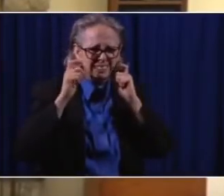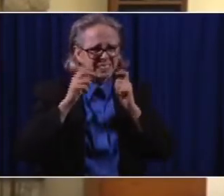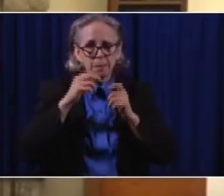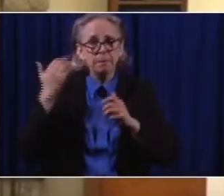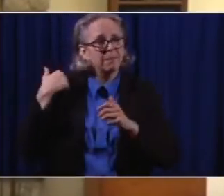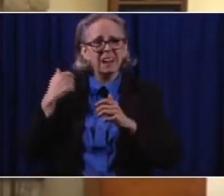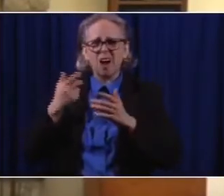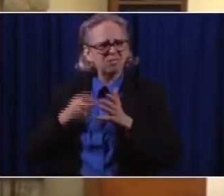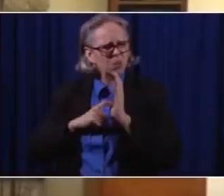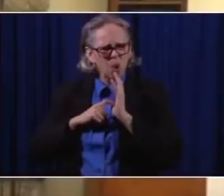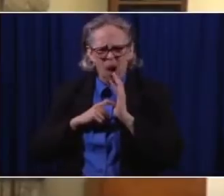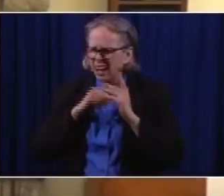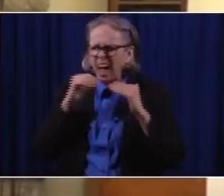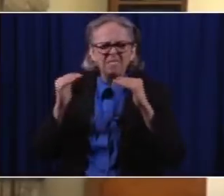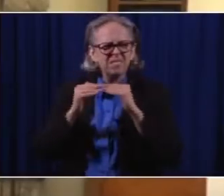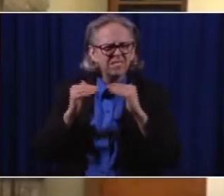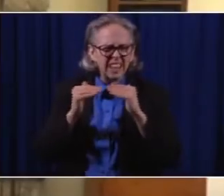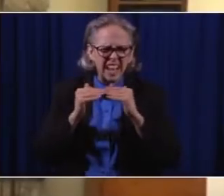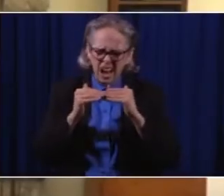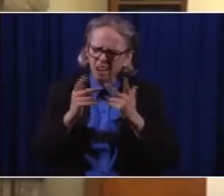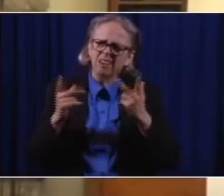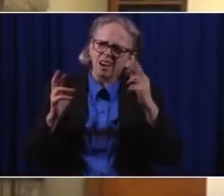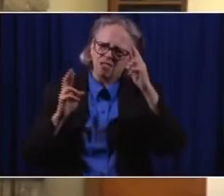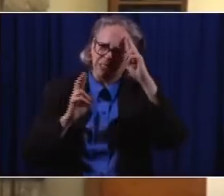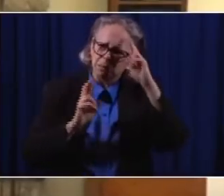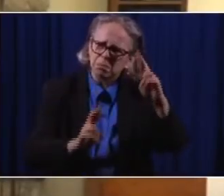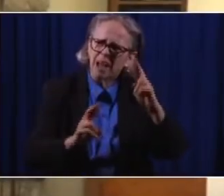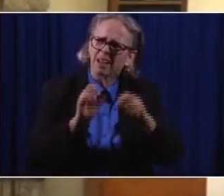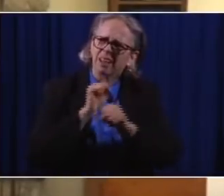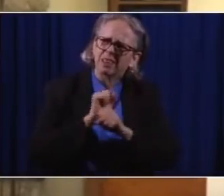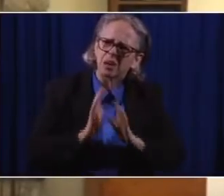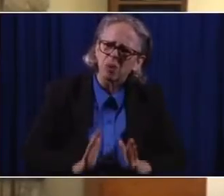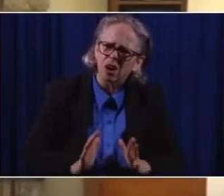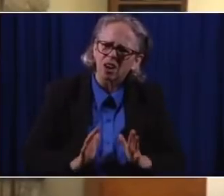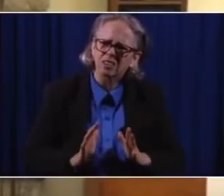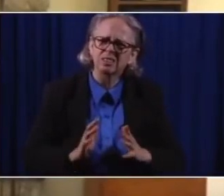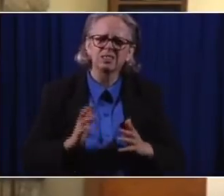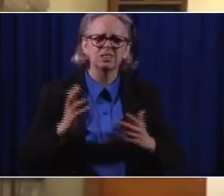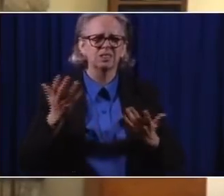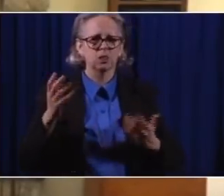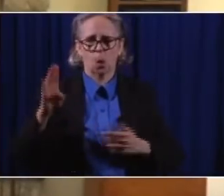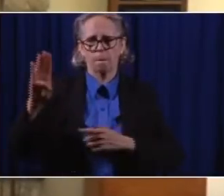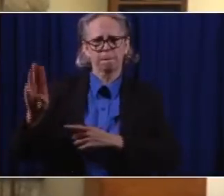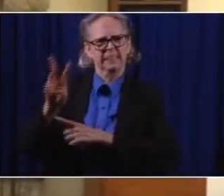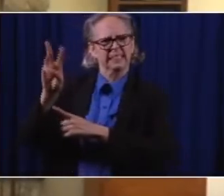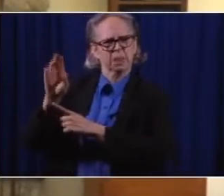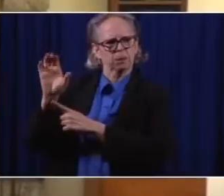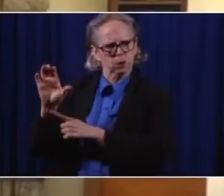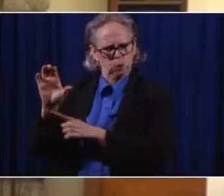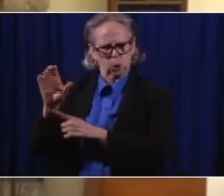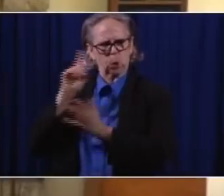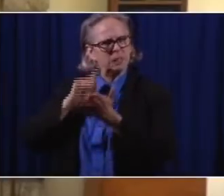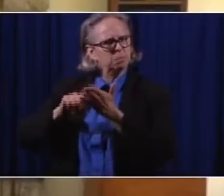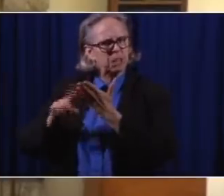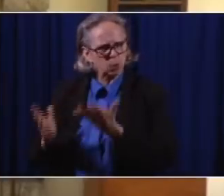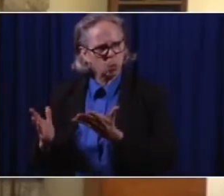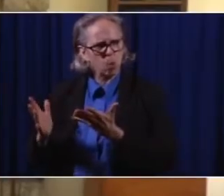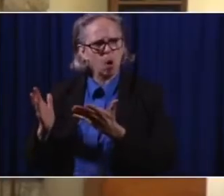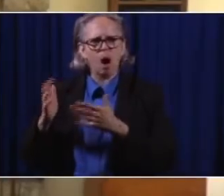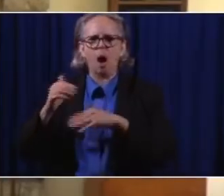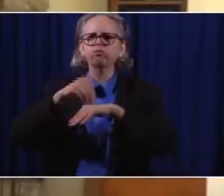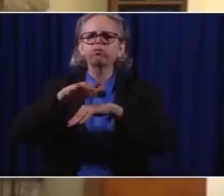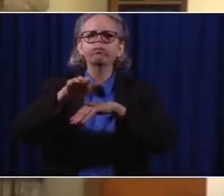right. So what these inspectors will do is they will be going out. They will be going into